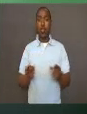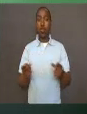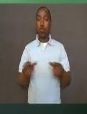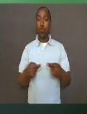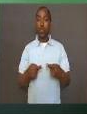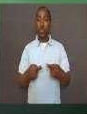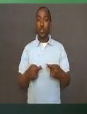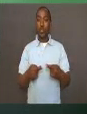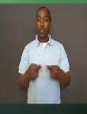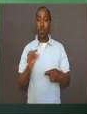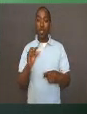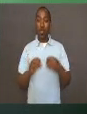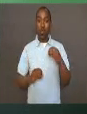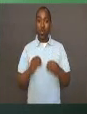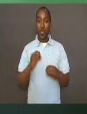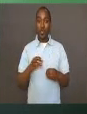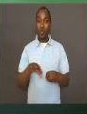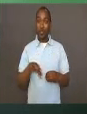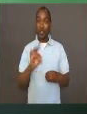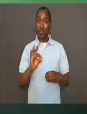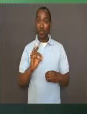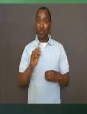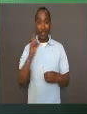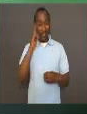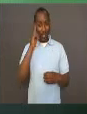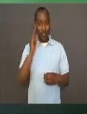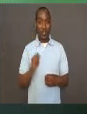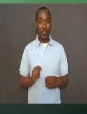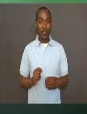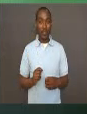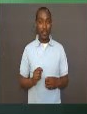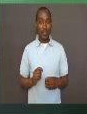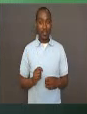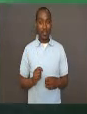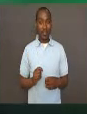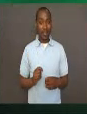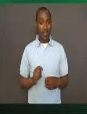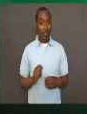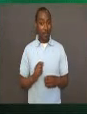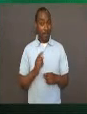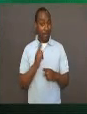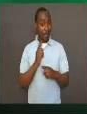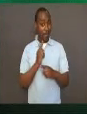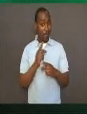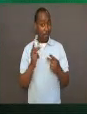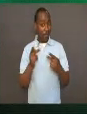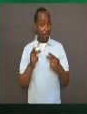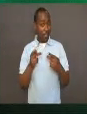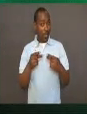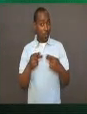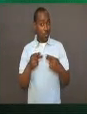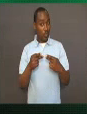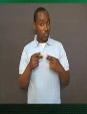where microorganisms could live? You may have thought of different sorts